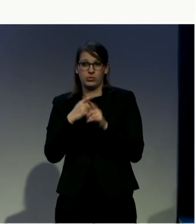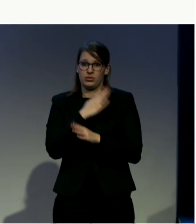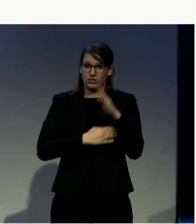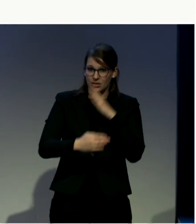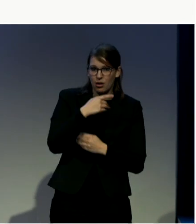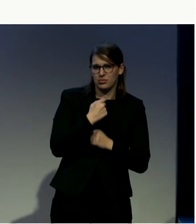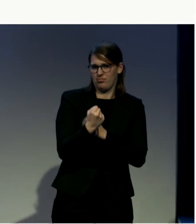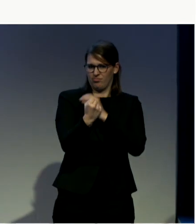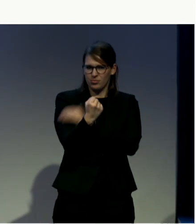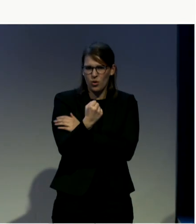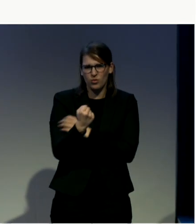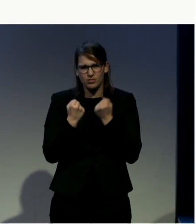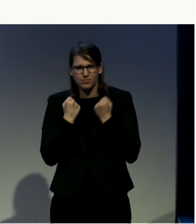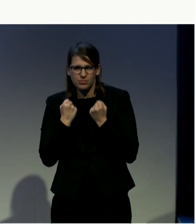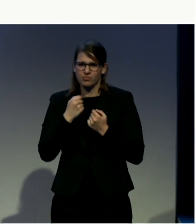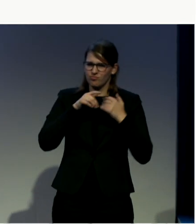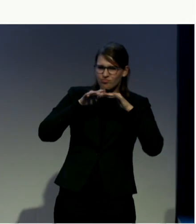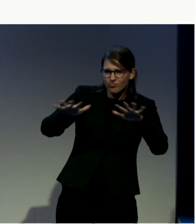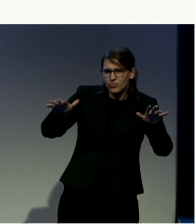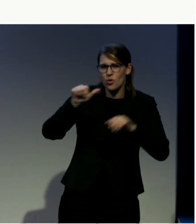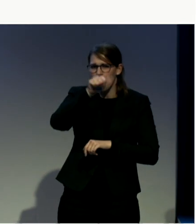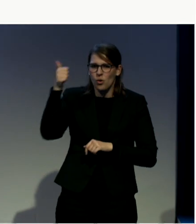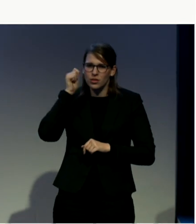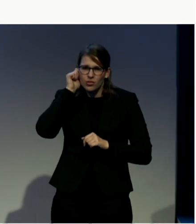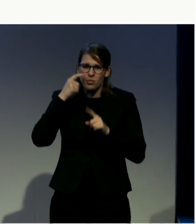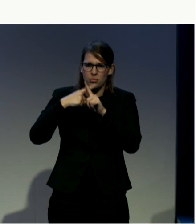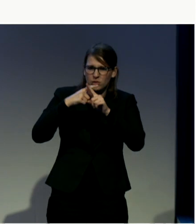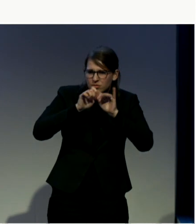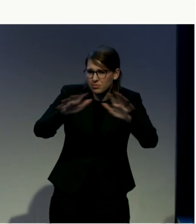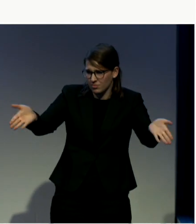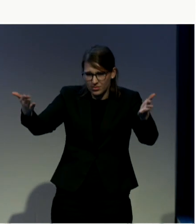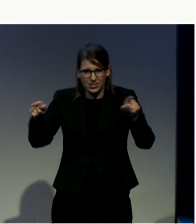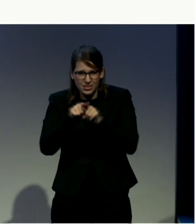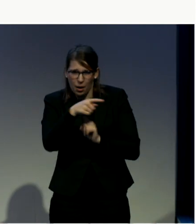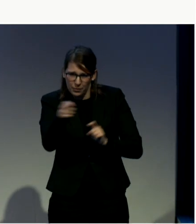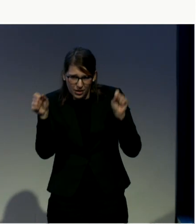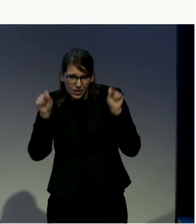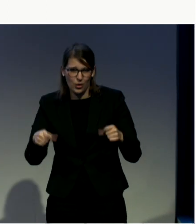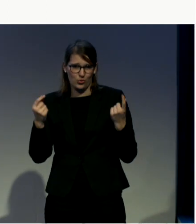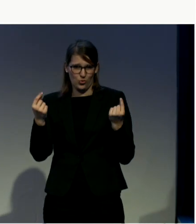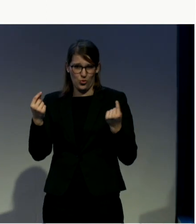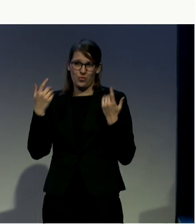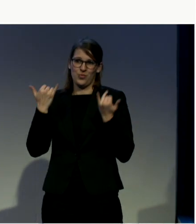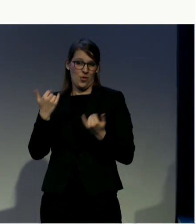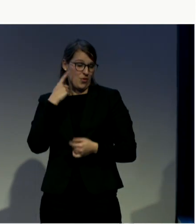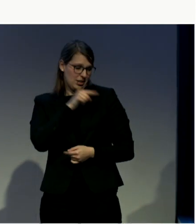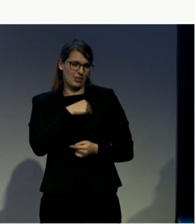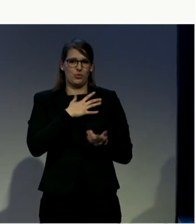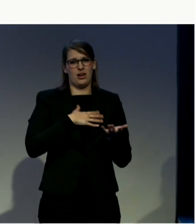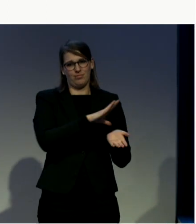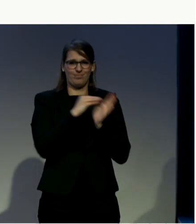chose the film, The Power of the Woman with a Disability in a Voice and Here of Behavior. Thank you very much. Isaac,